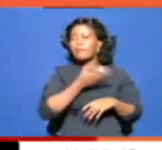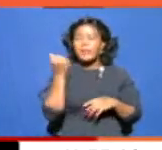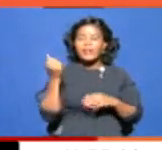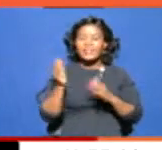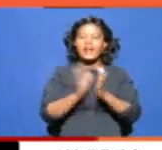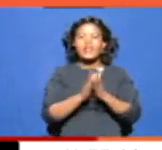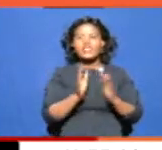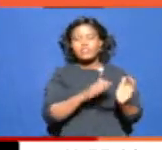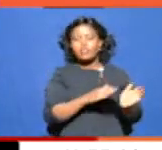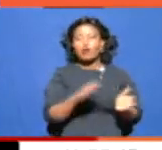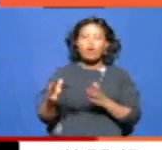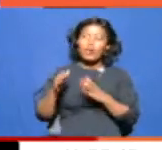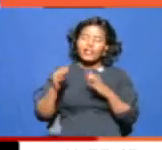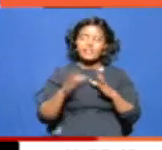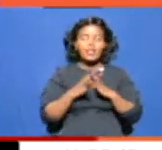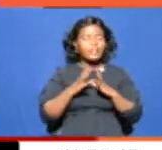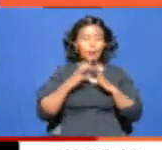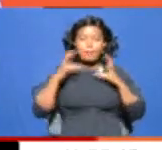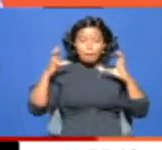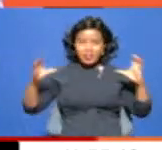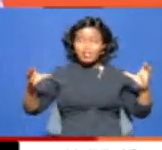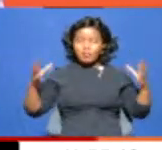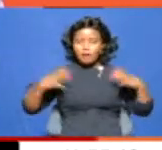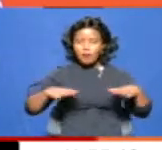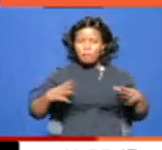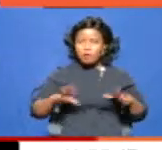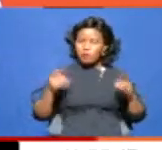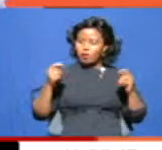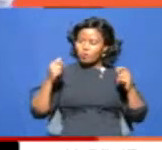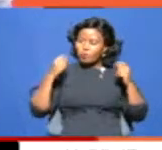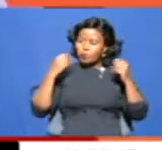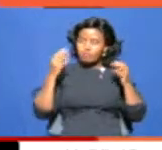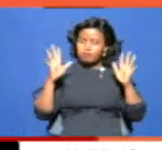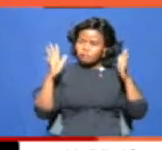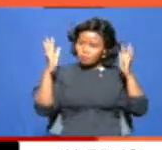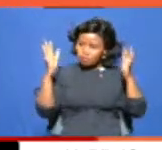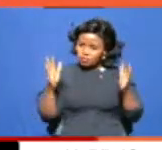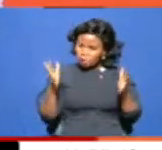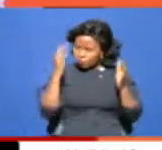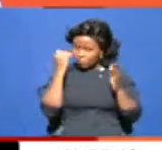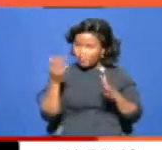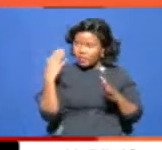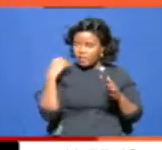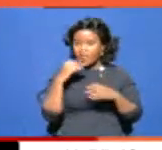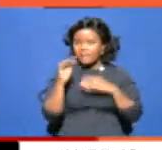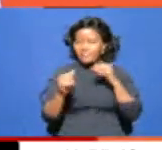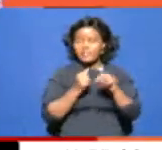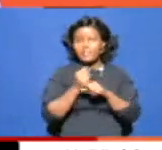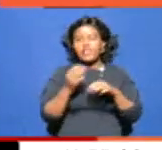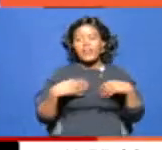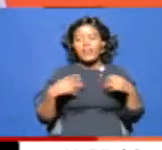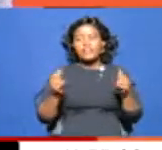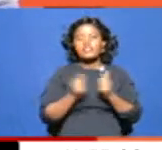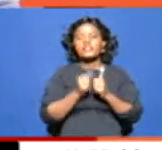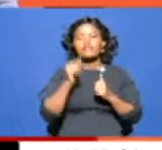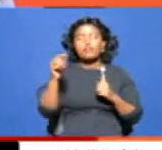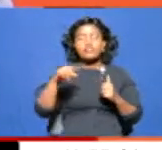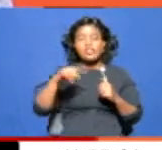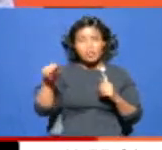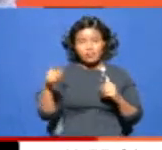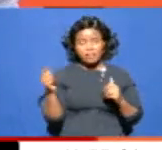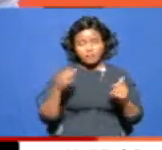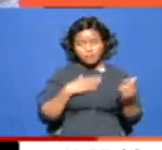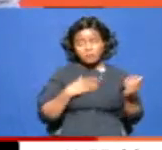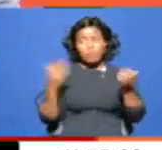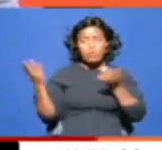a very big crowd this year, because last year we had crowds of between 10 to 15,000 at Samitsi grounds. Mm-hmm. I'm sure this year it's